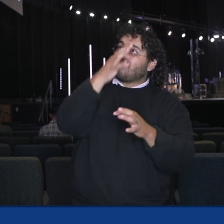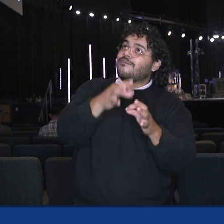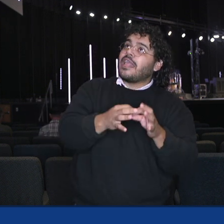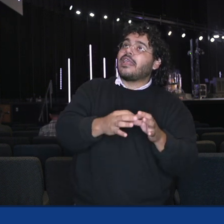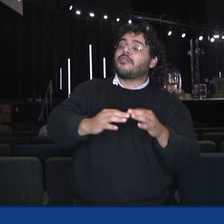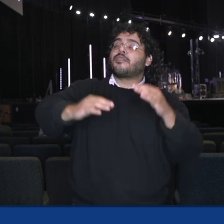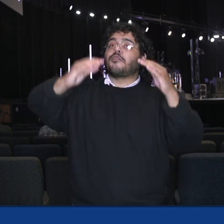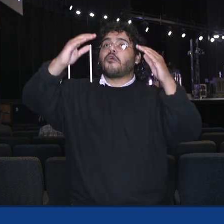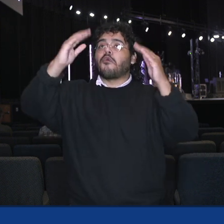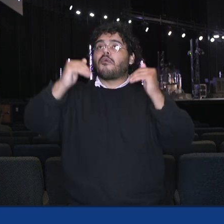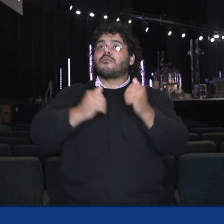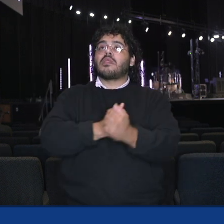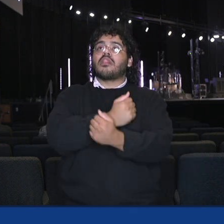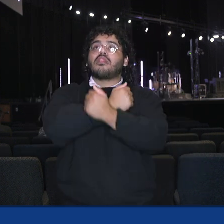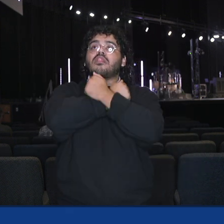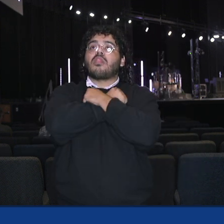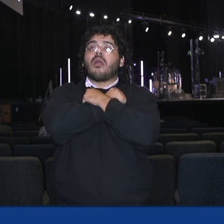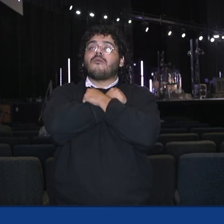hope, and in love.